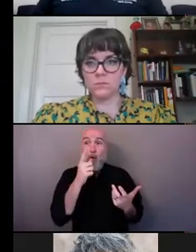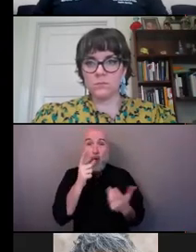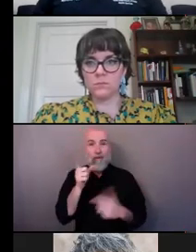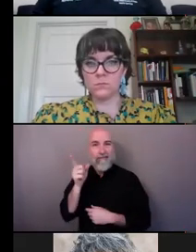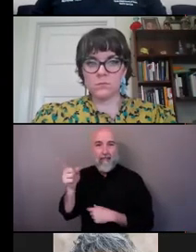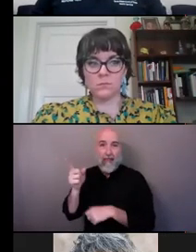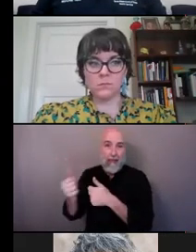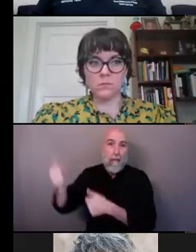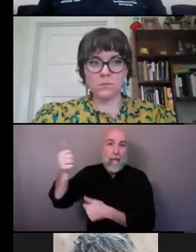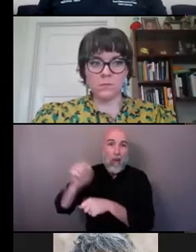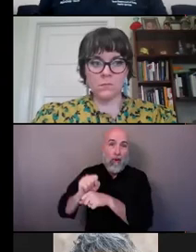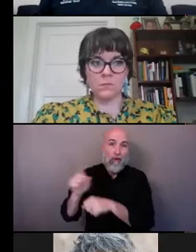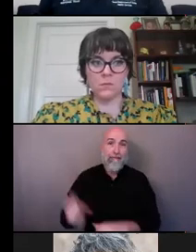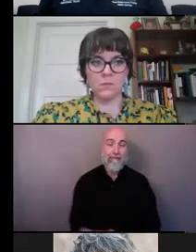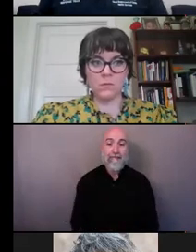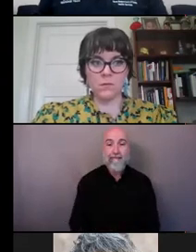employer.